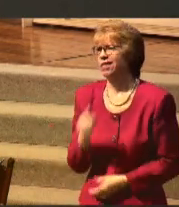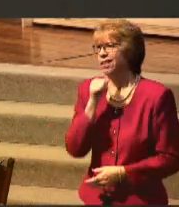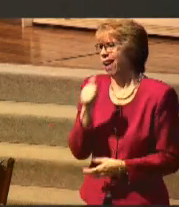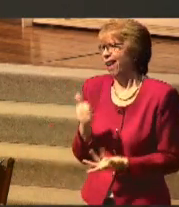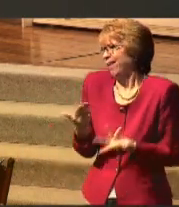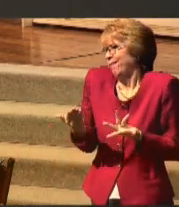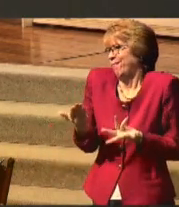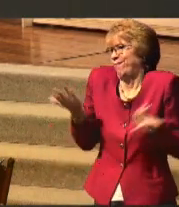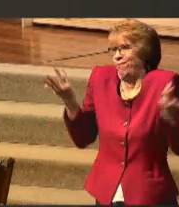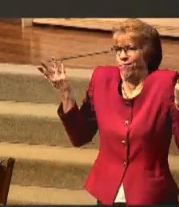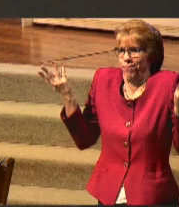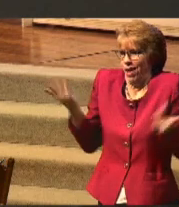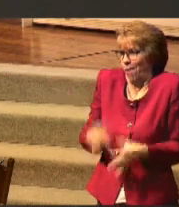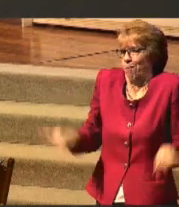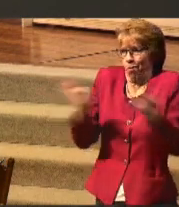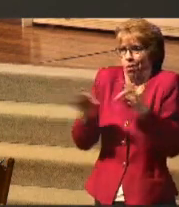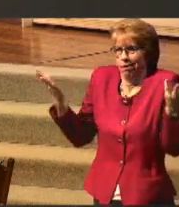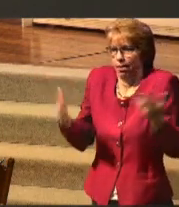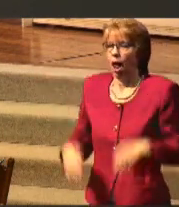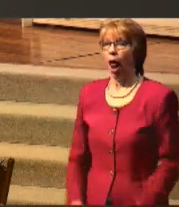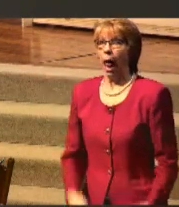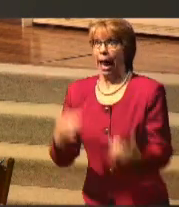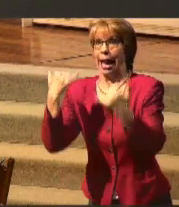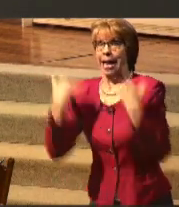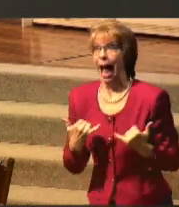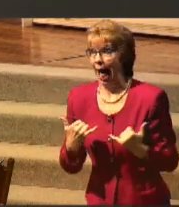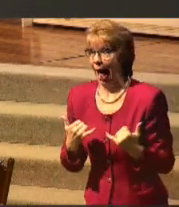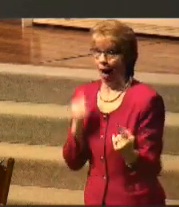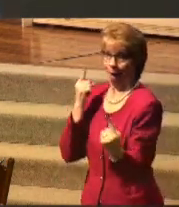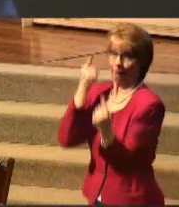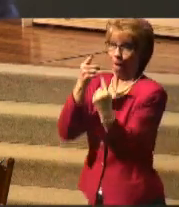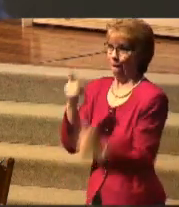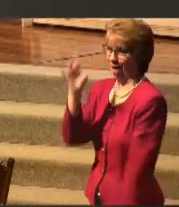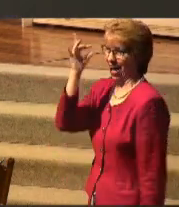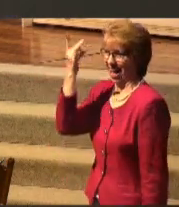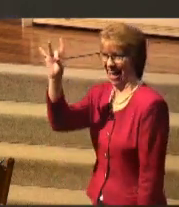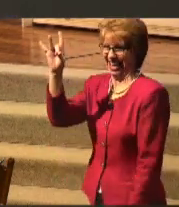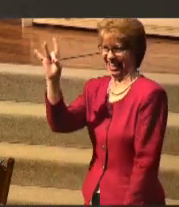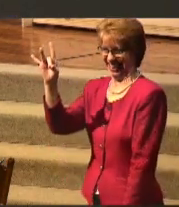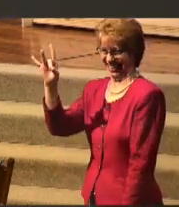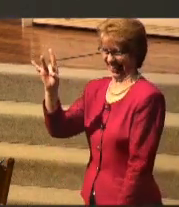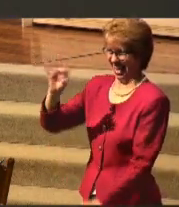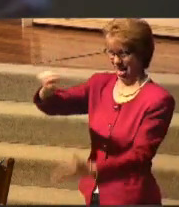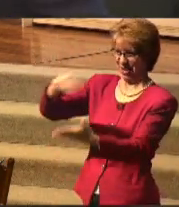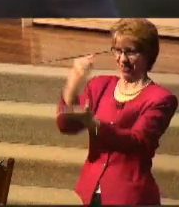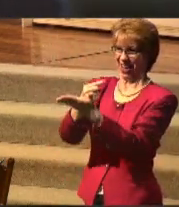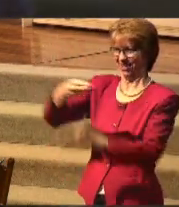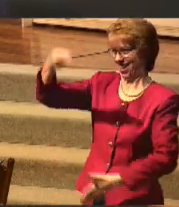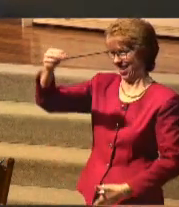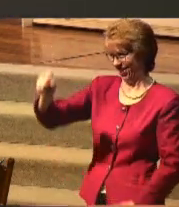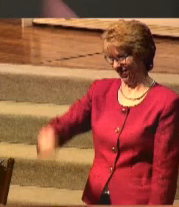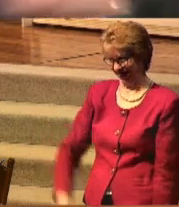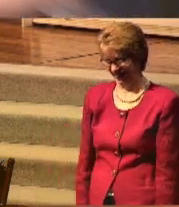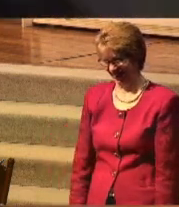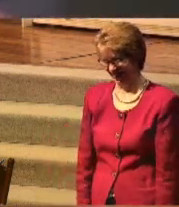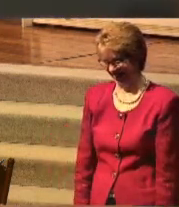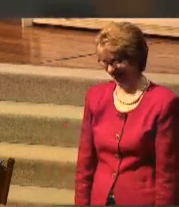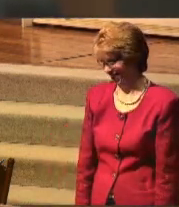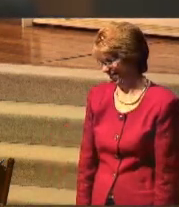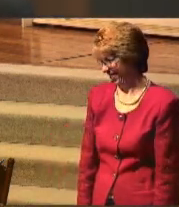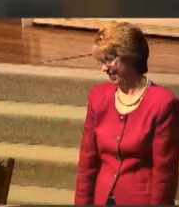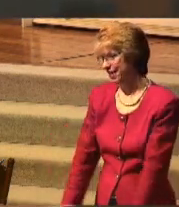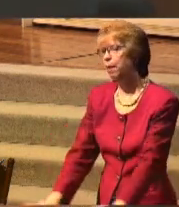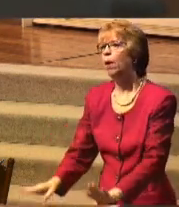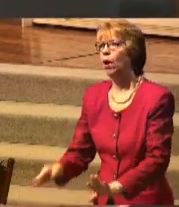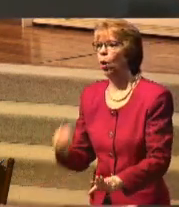Oh, now I just can't wait to be 18 and graduate from high school. And person,